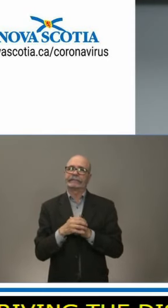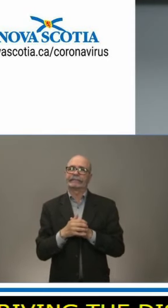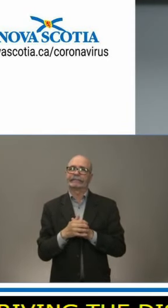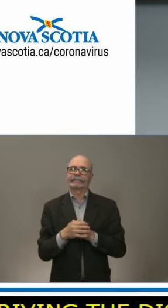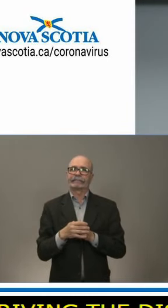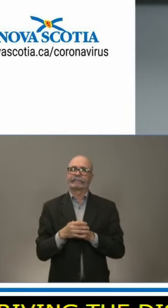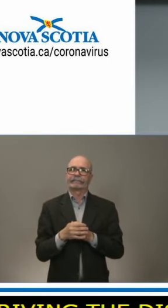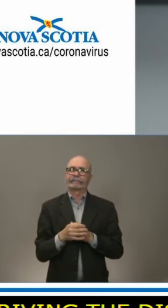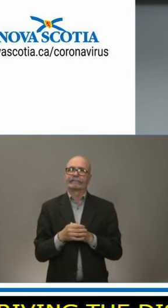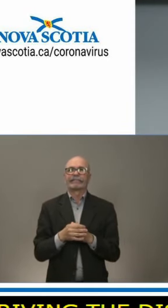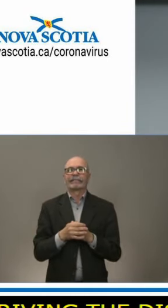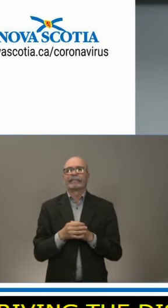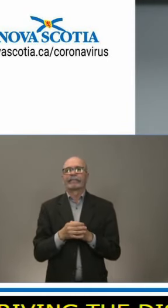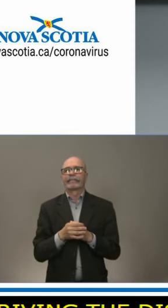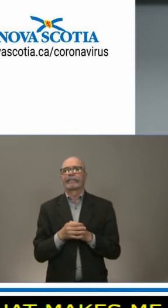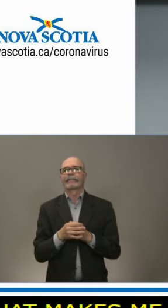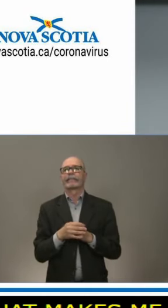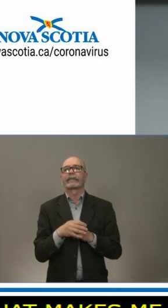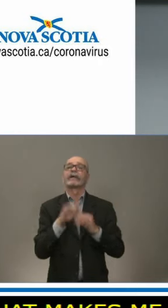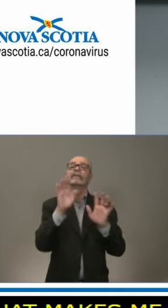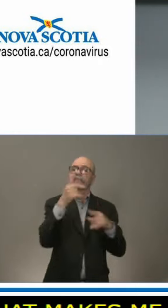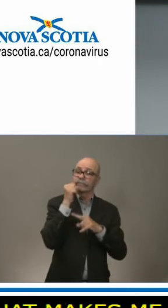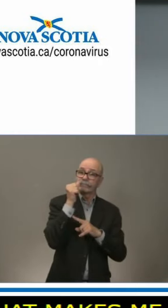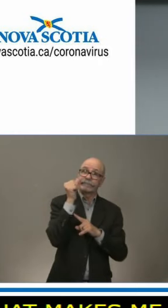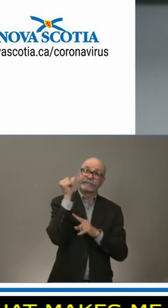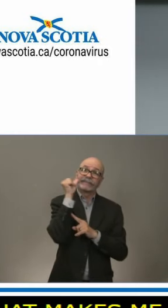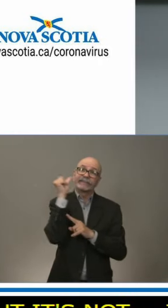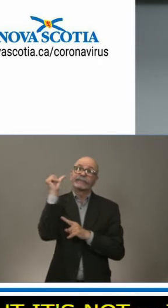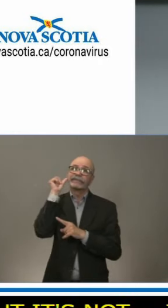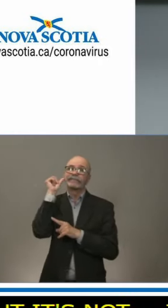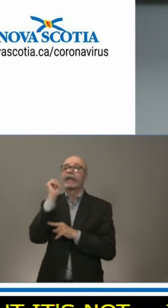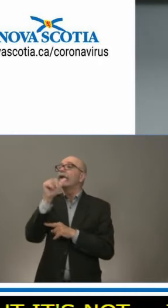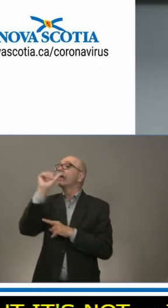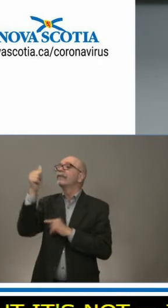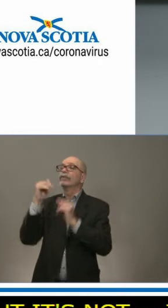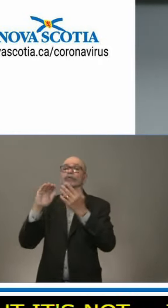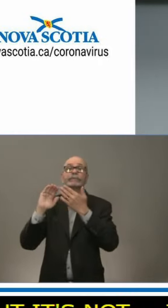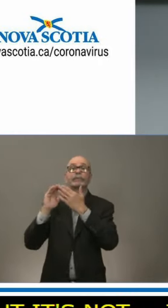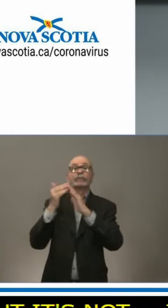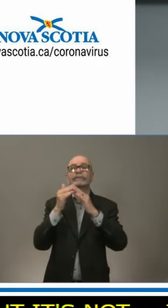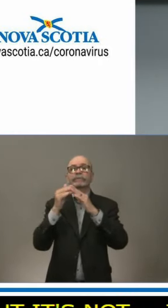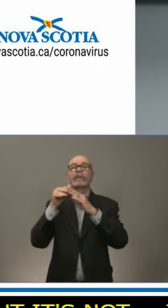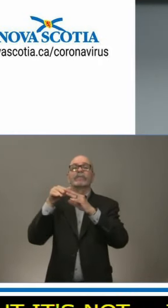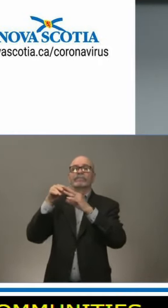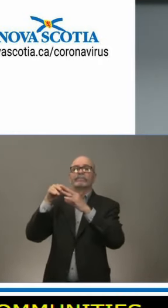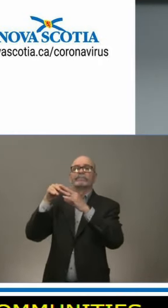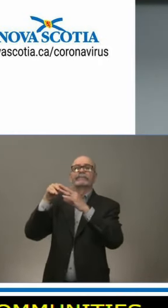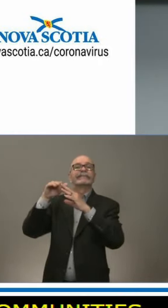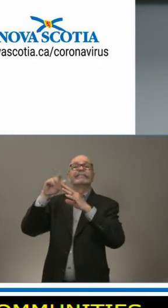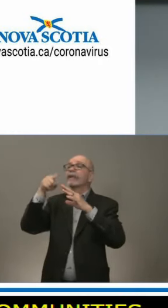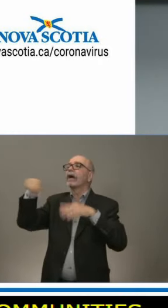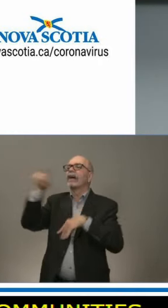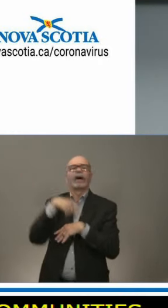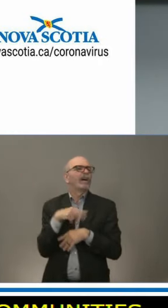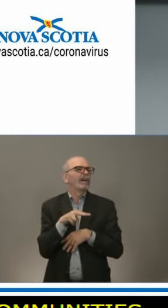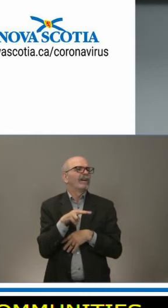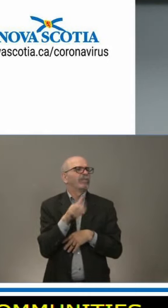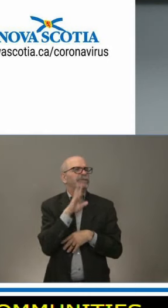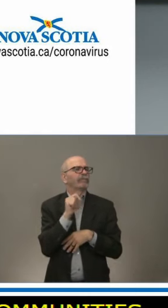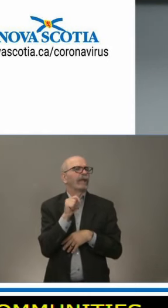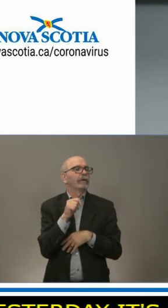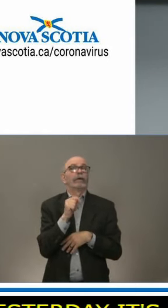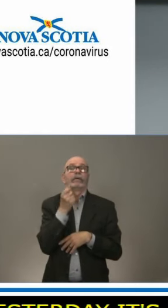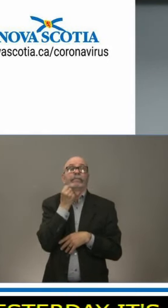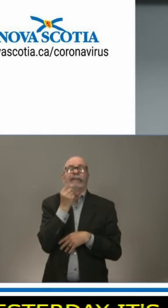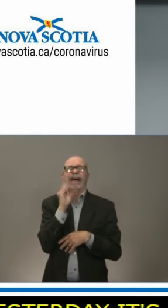communities. Yesterday, it's broader in our community. People are not understanding and taking this disease seriously. Many folks may have seen it.